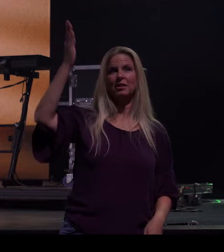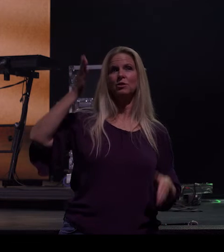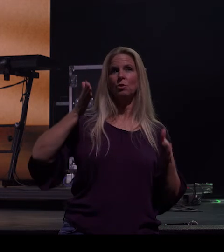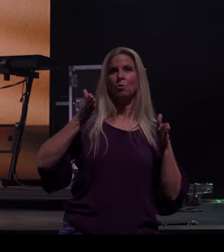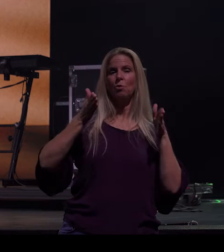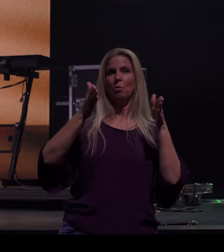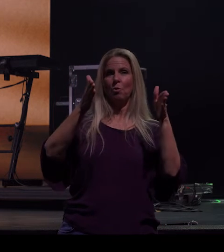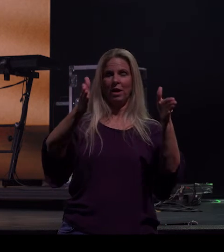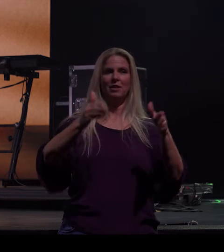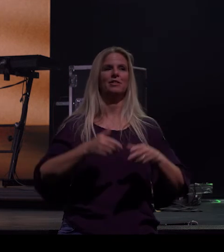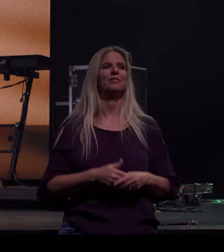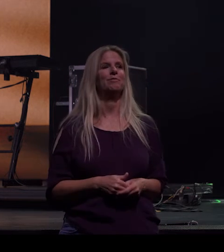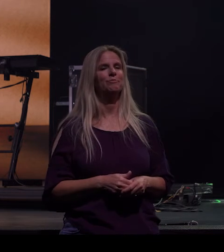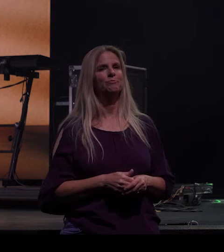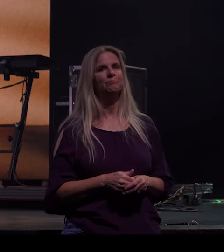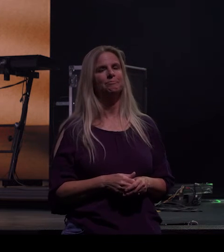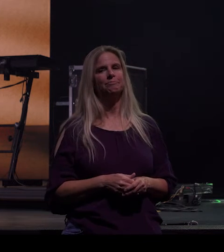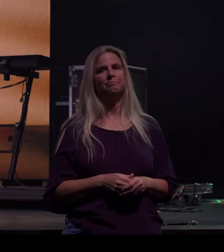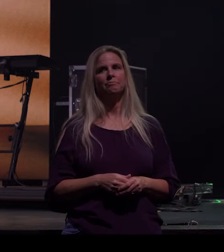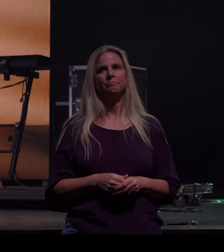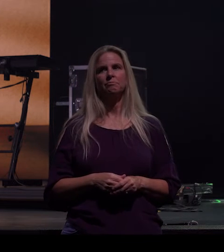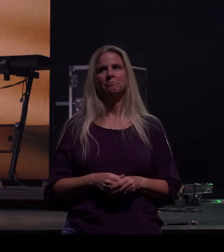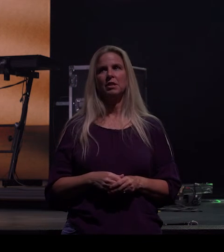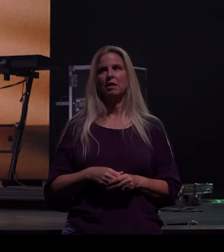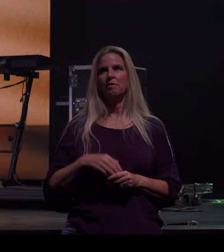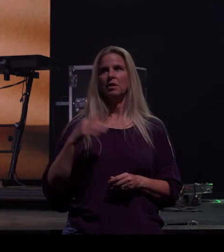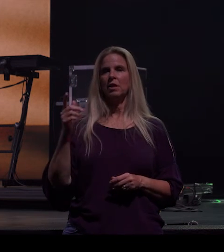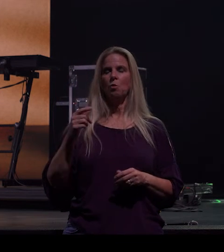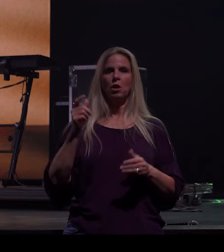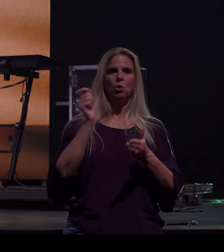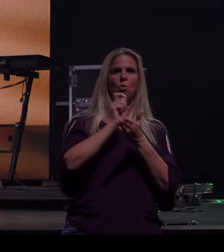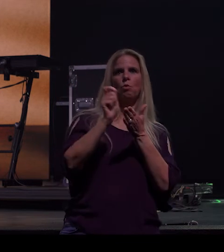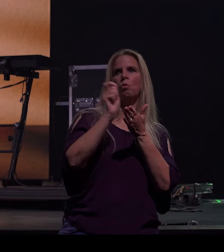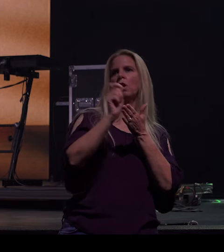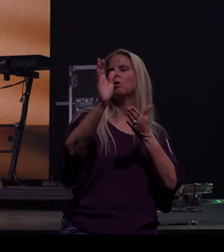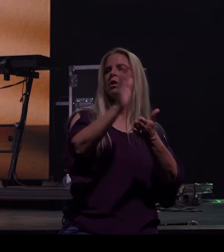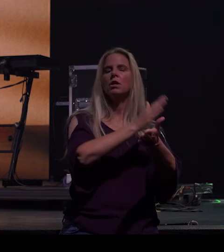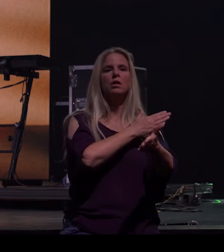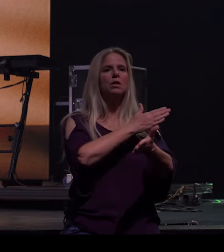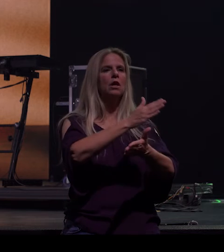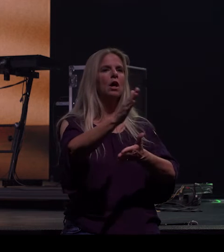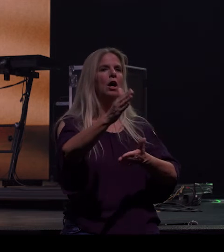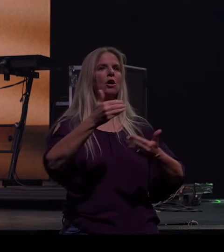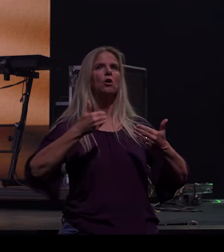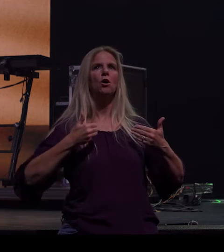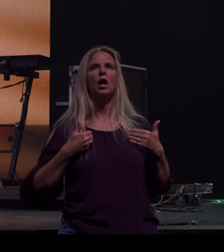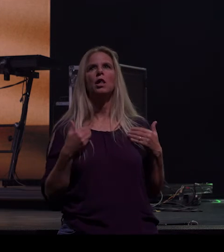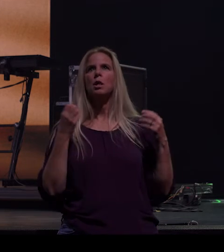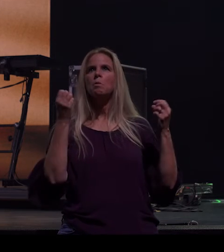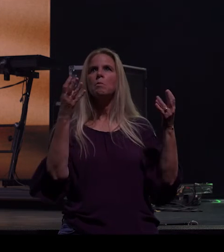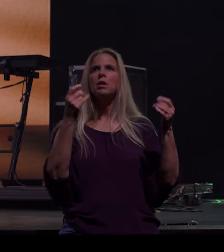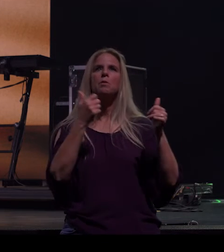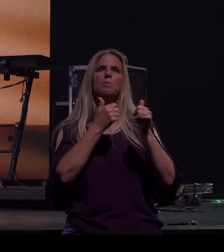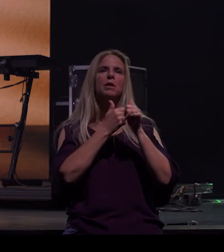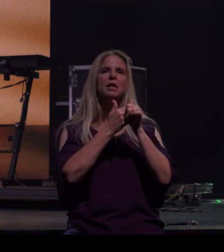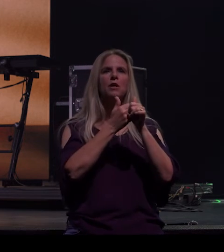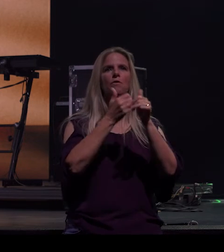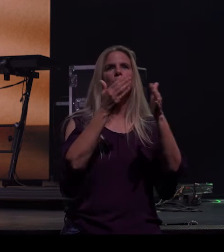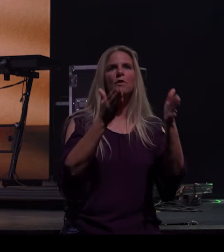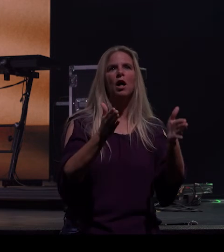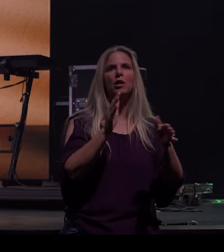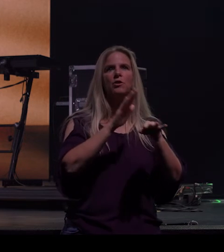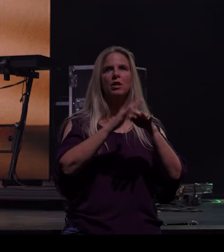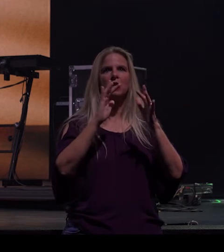me say that again for somebody. Just because someone wrote a song or has a million followers on social media doesn't